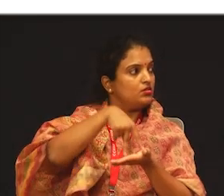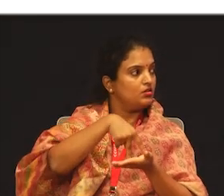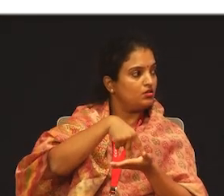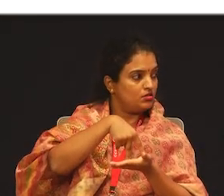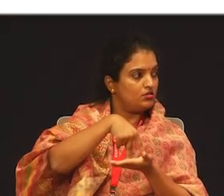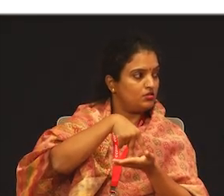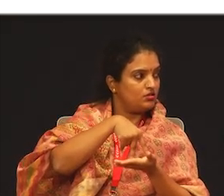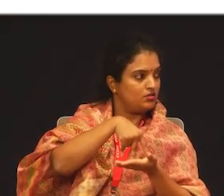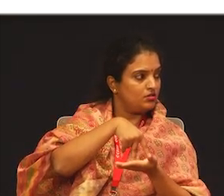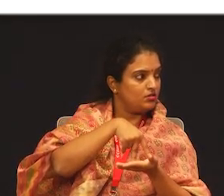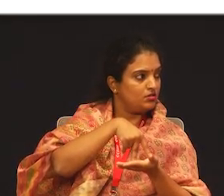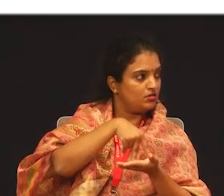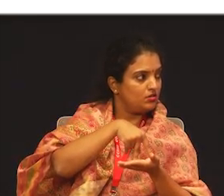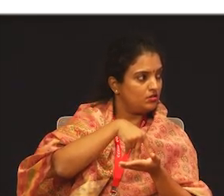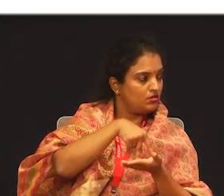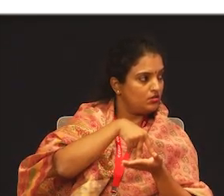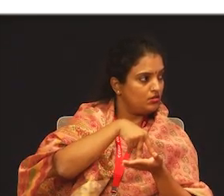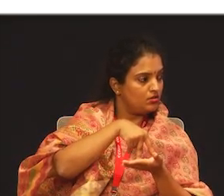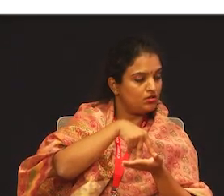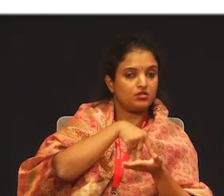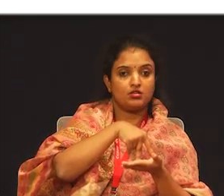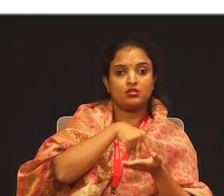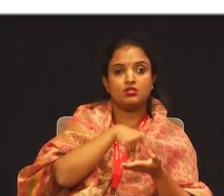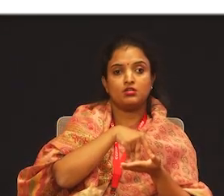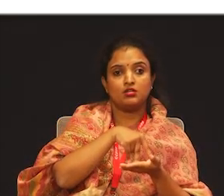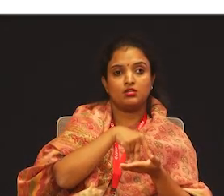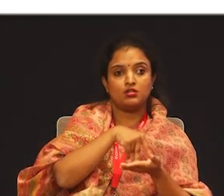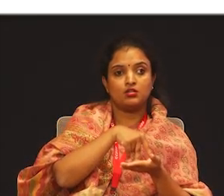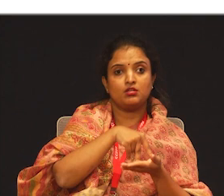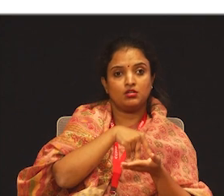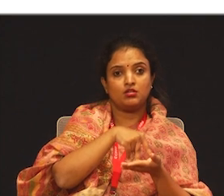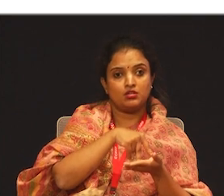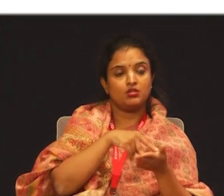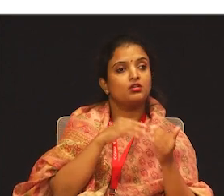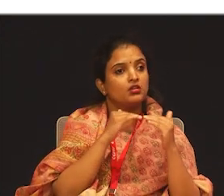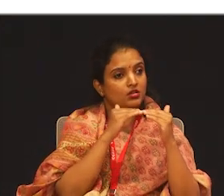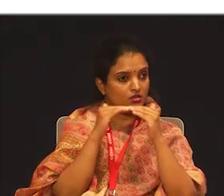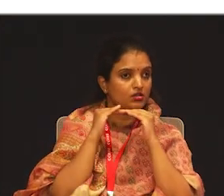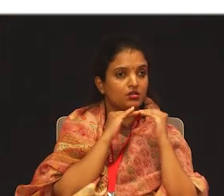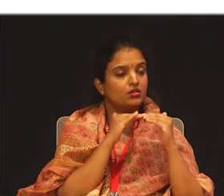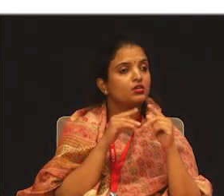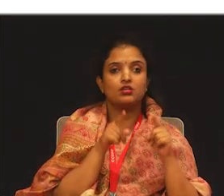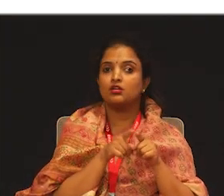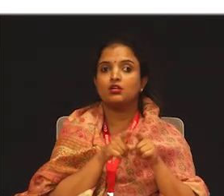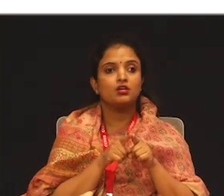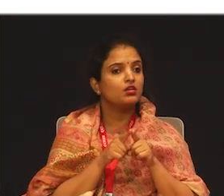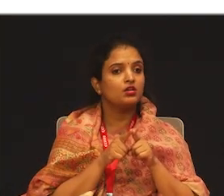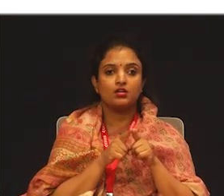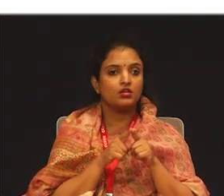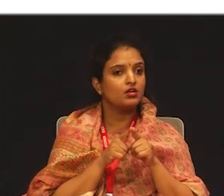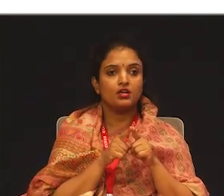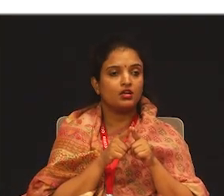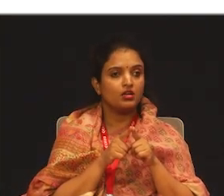Right? So which principle we are following? Equity. It's not